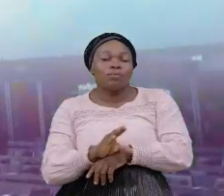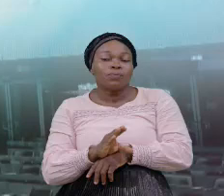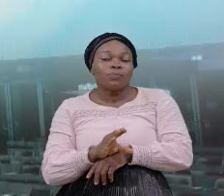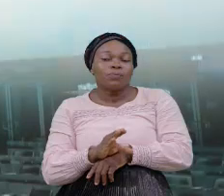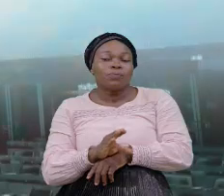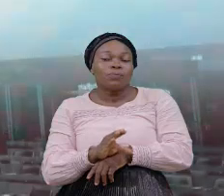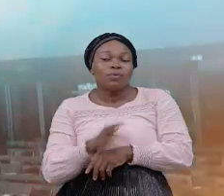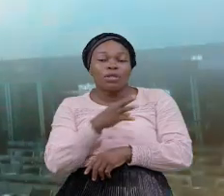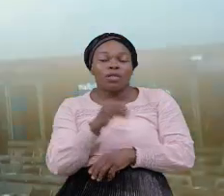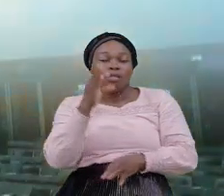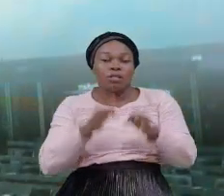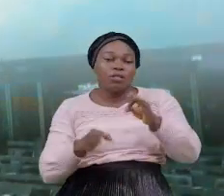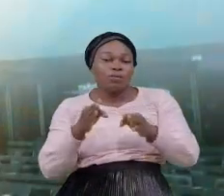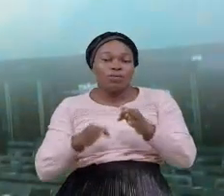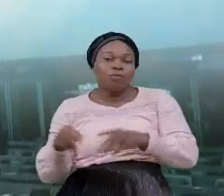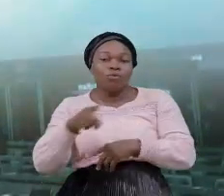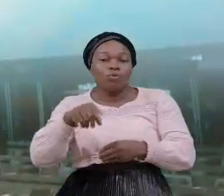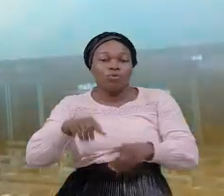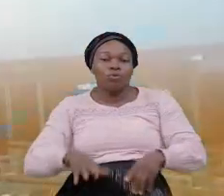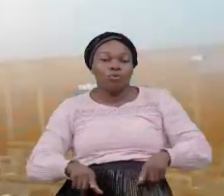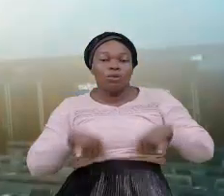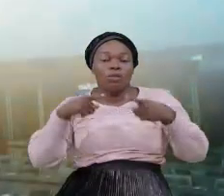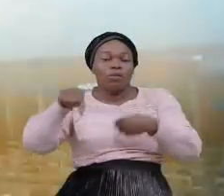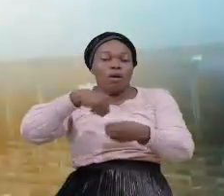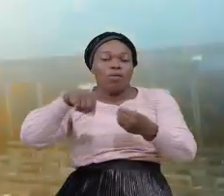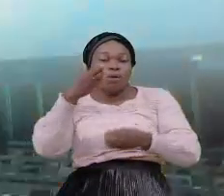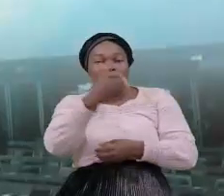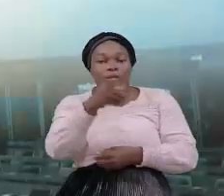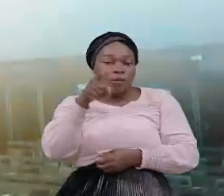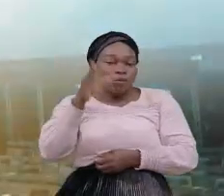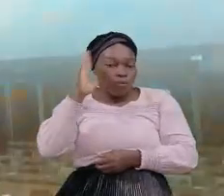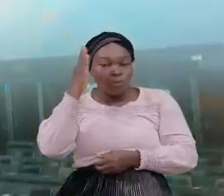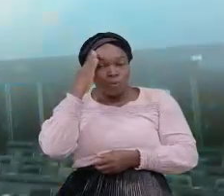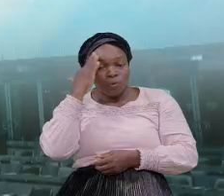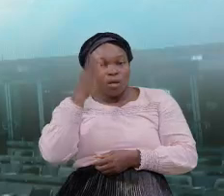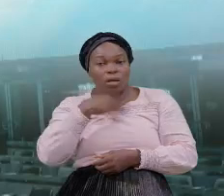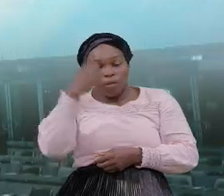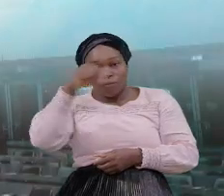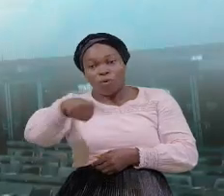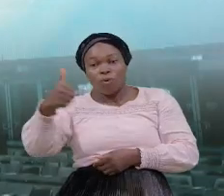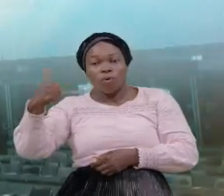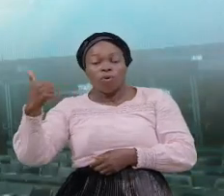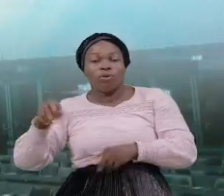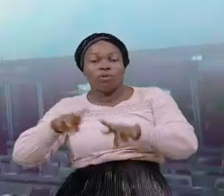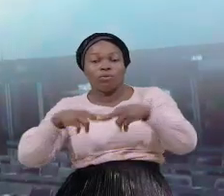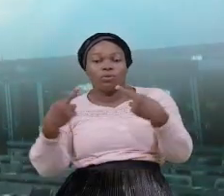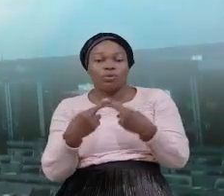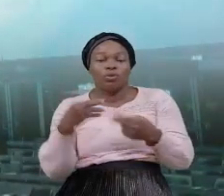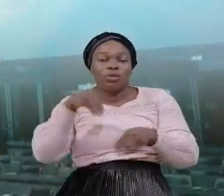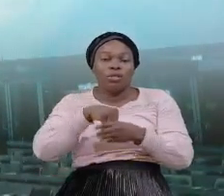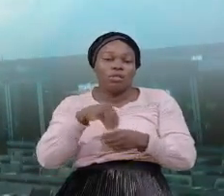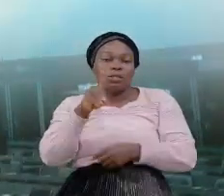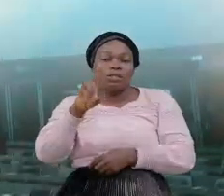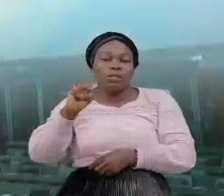in this town, you will know. And then for other region in Delta State, please